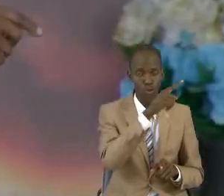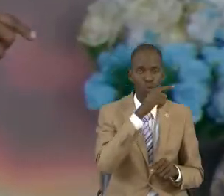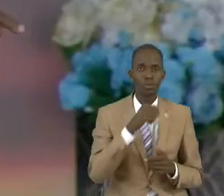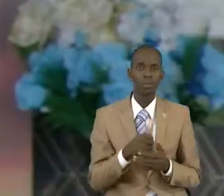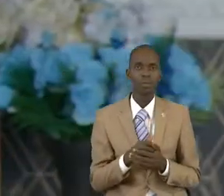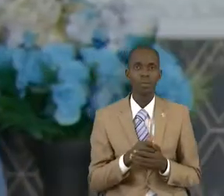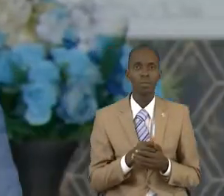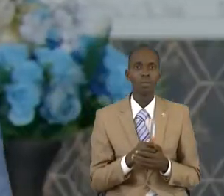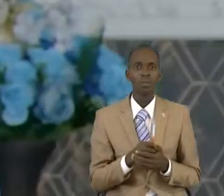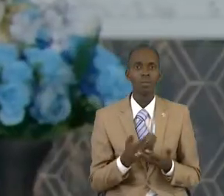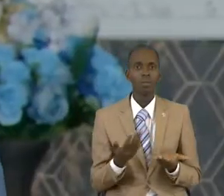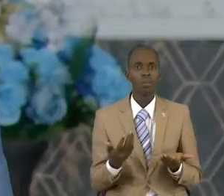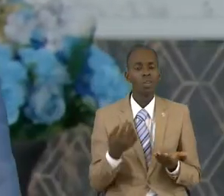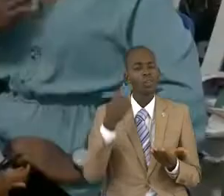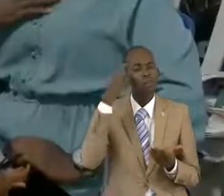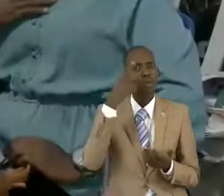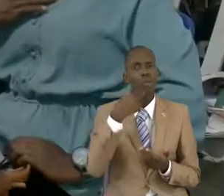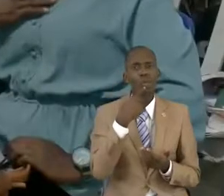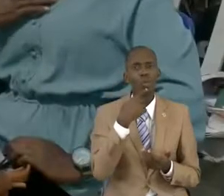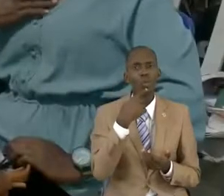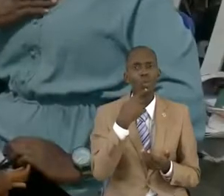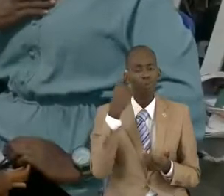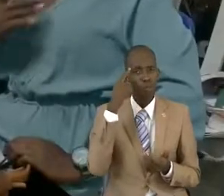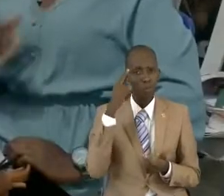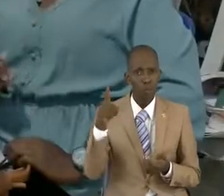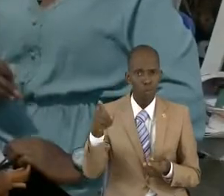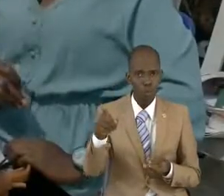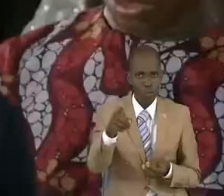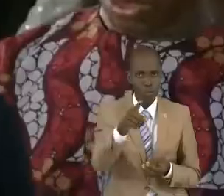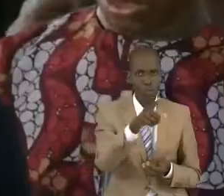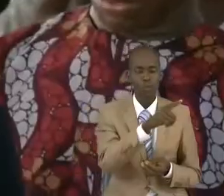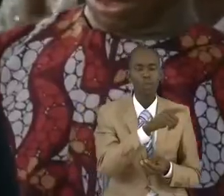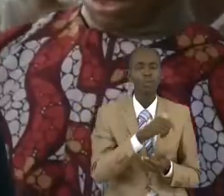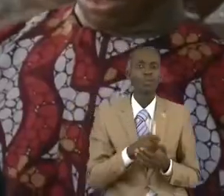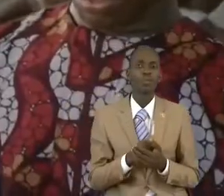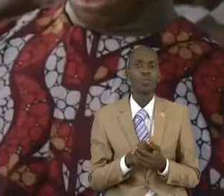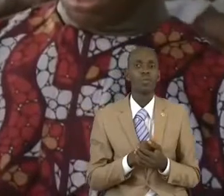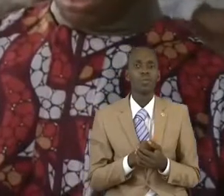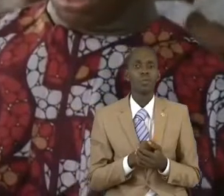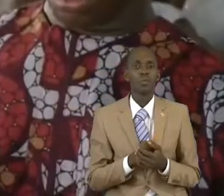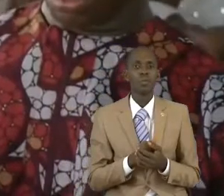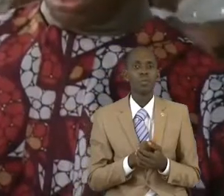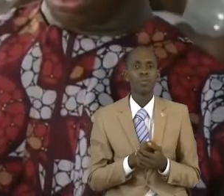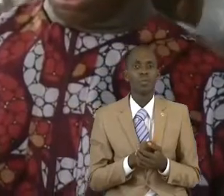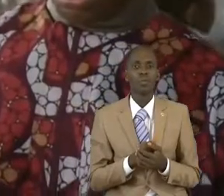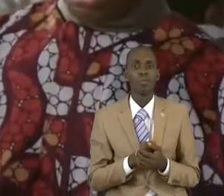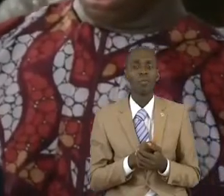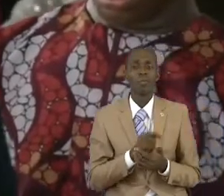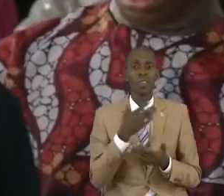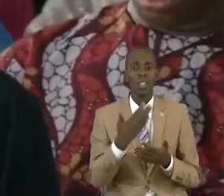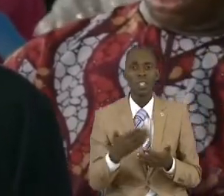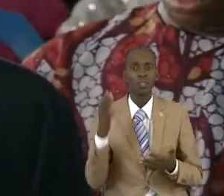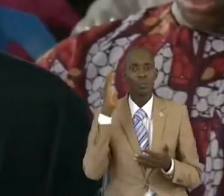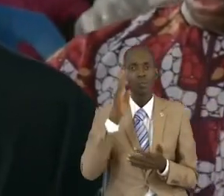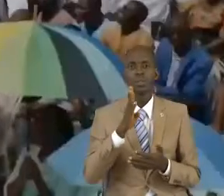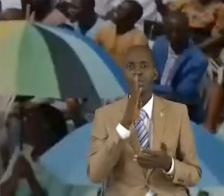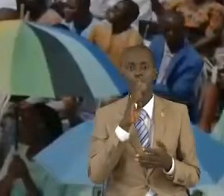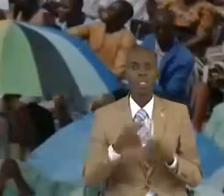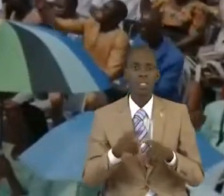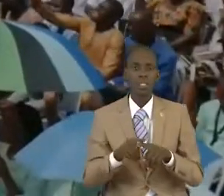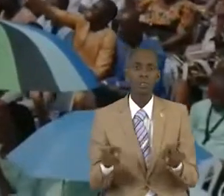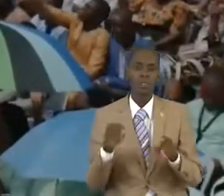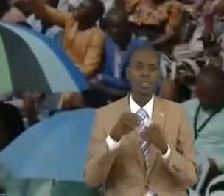I was talking to somebody there. For you, this will be different in Jesus'